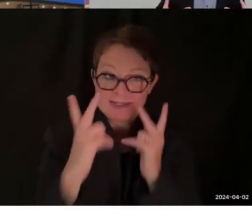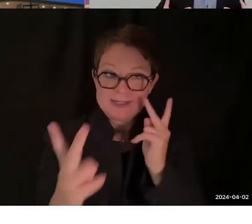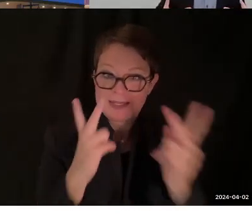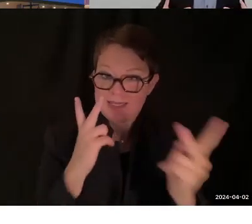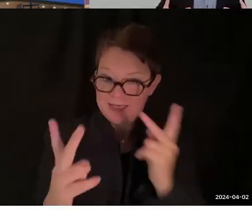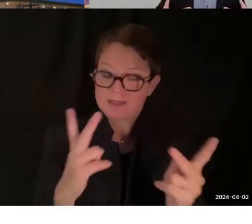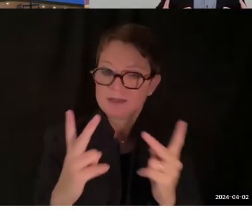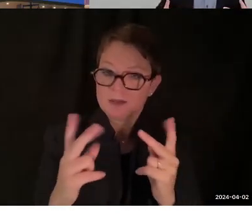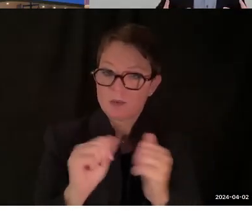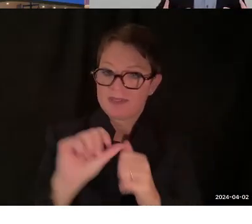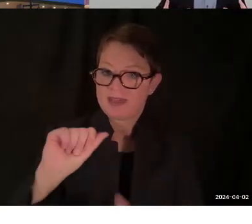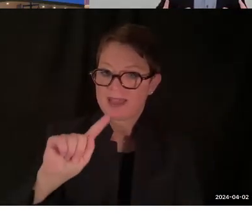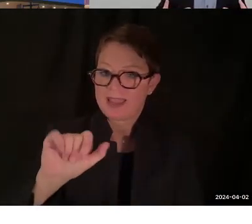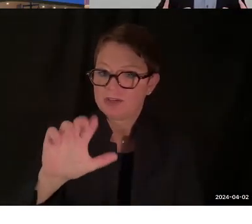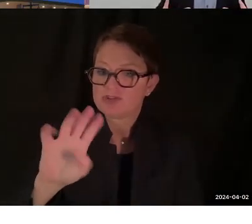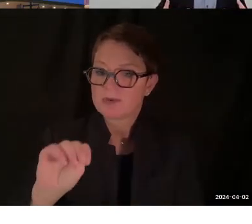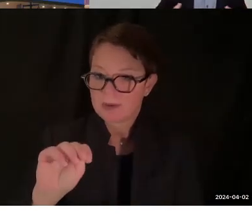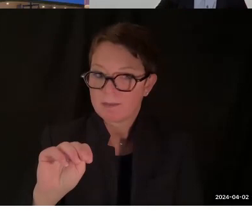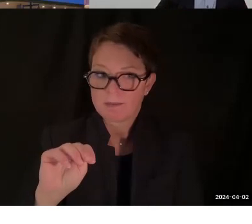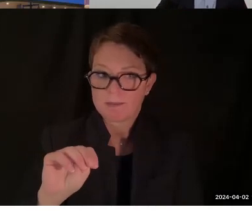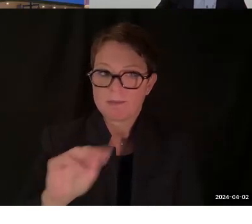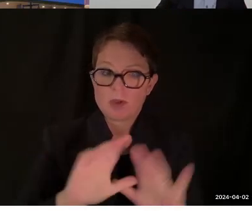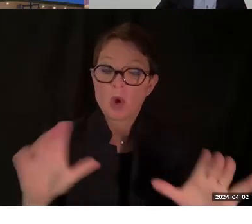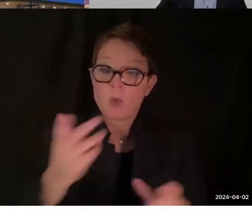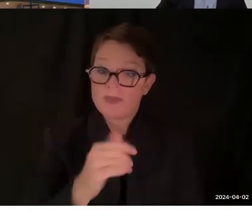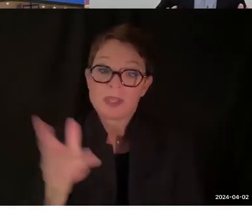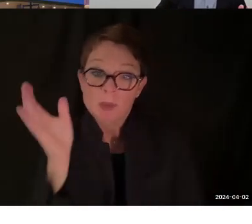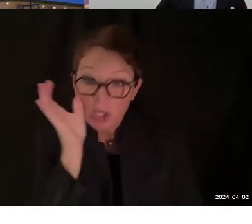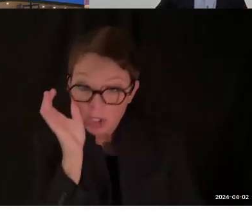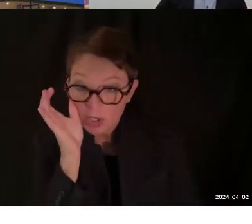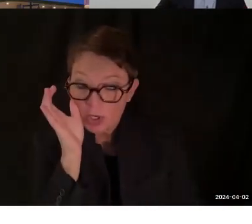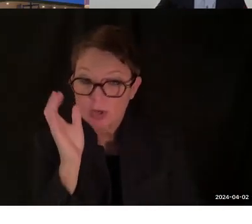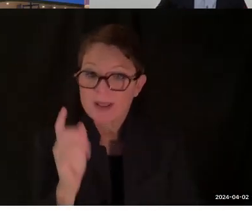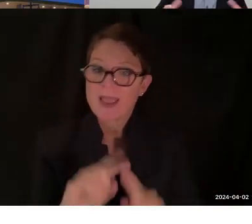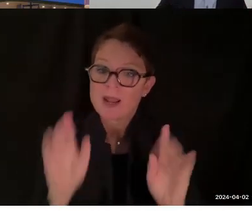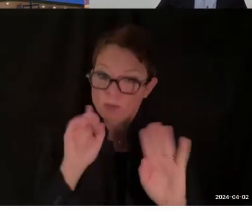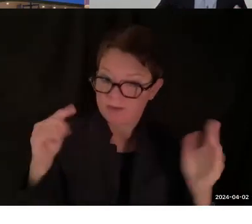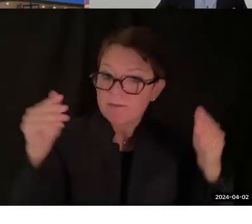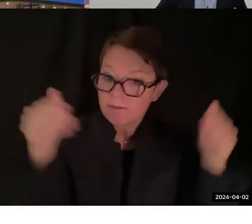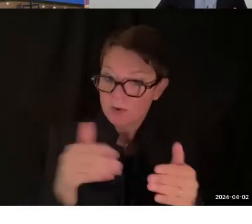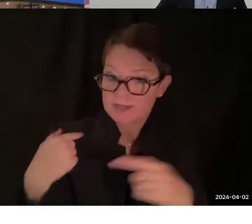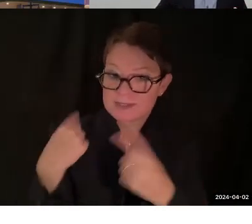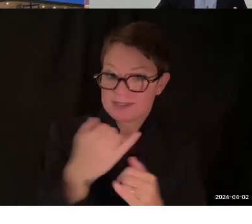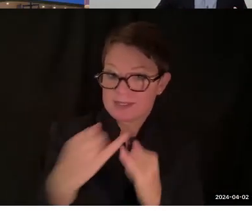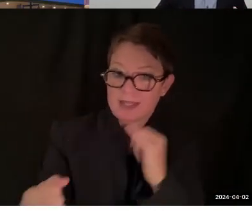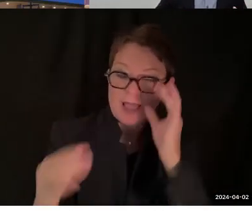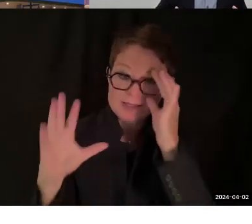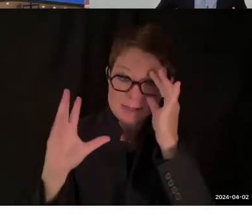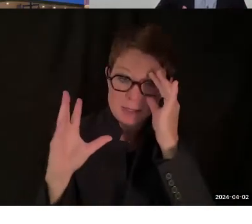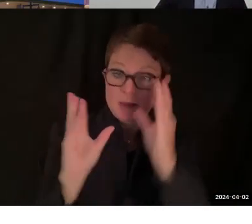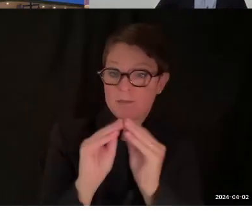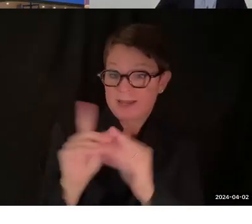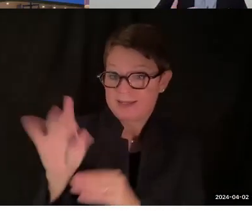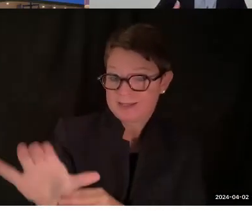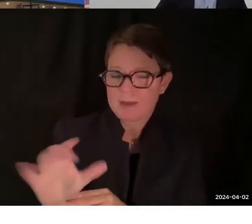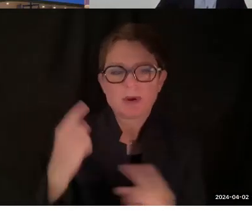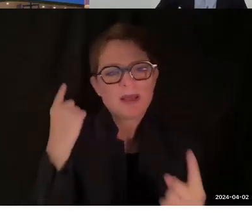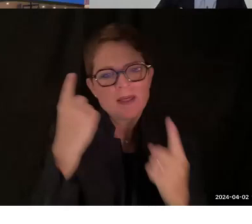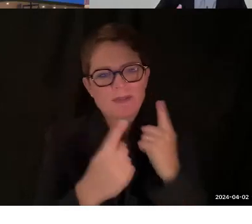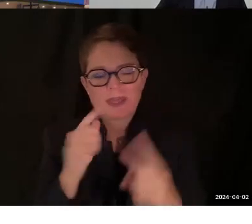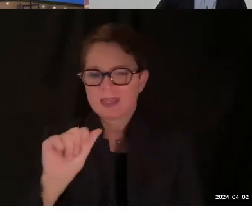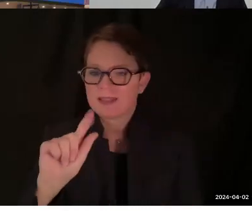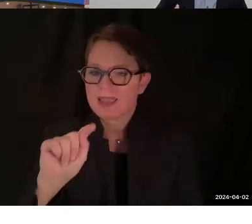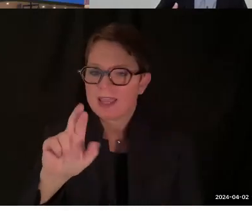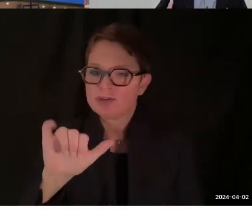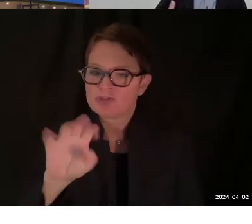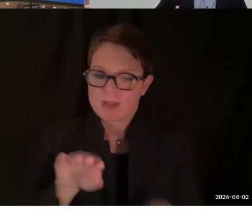Street atrium. One of the things that we heard and one of the things that we also focused on since the last submission was thinking about that